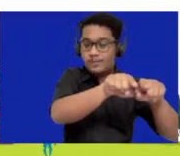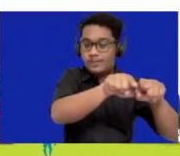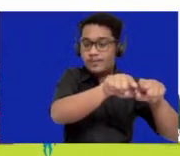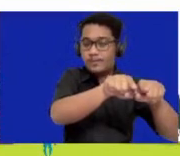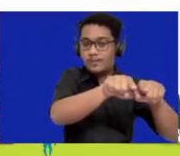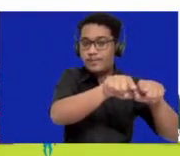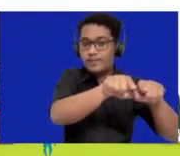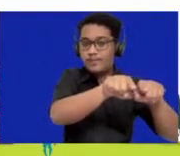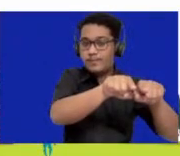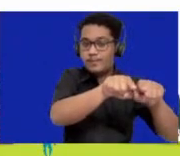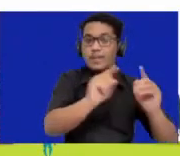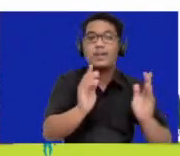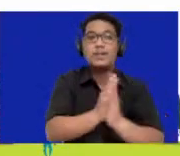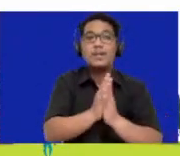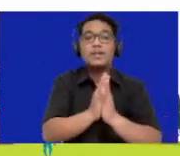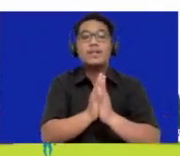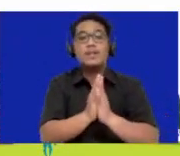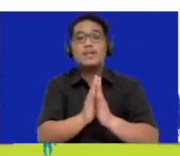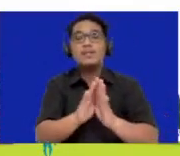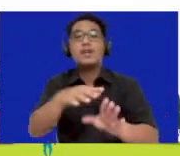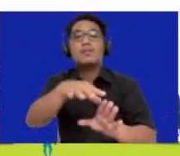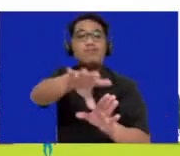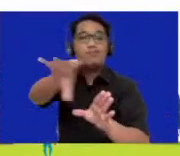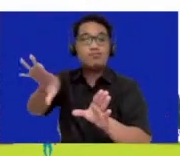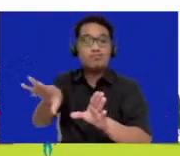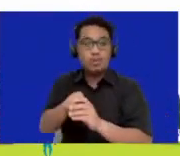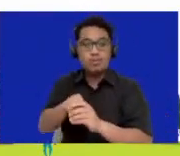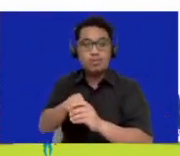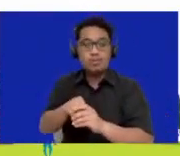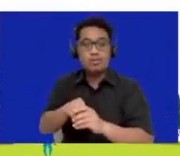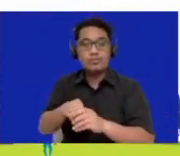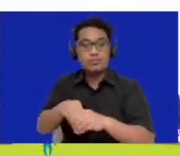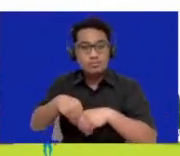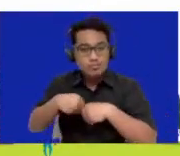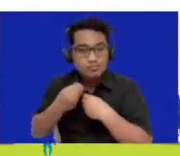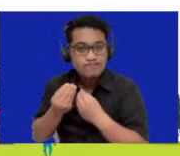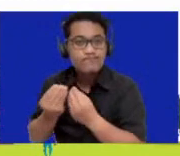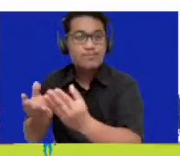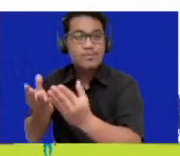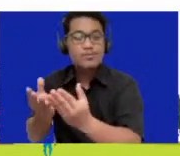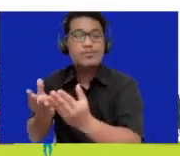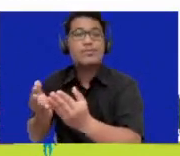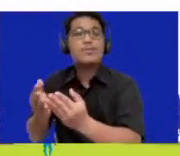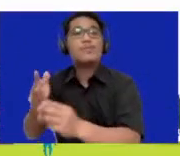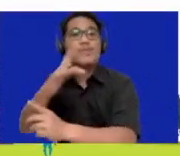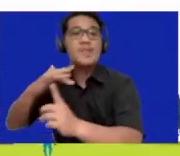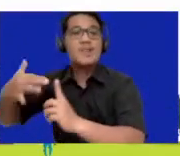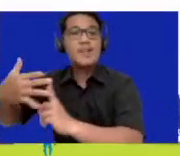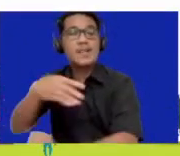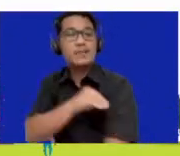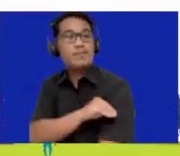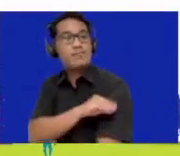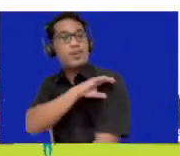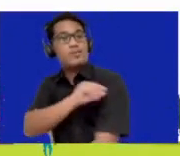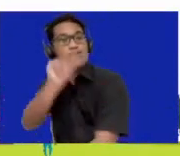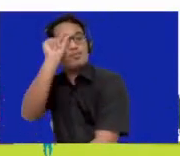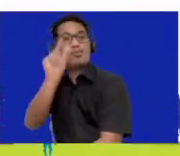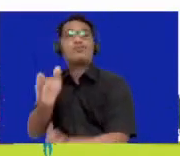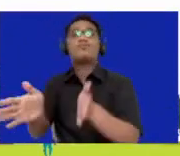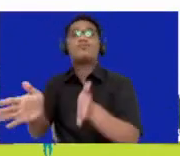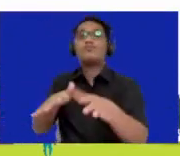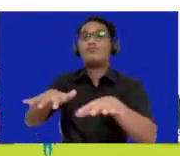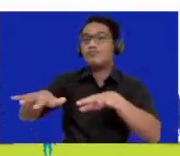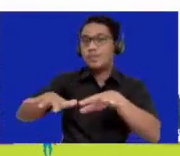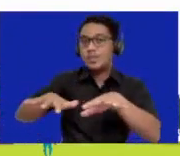and building community capacity, disaster management, and development activities. These youth volunteers are local